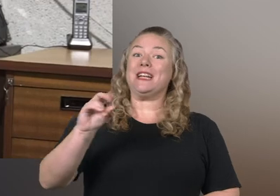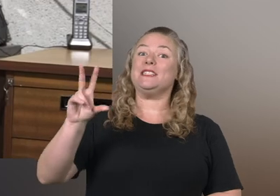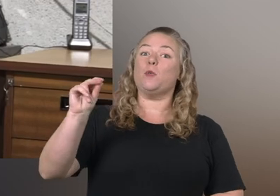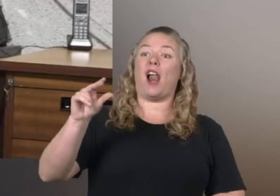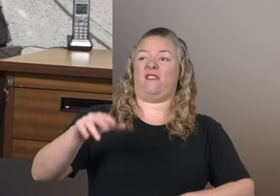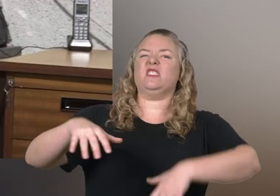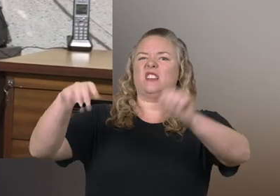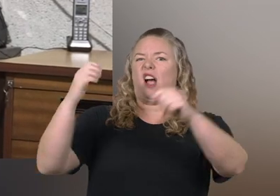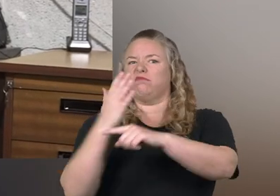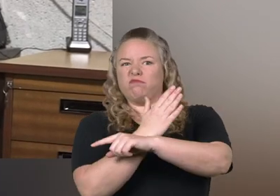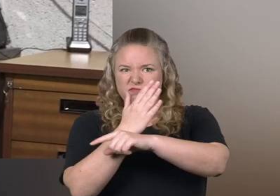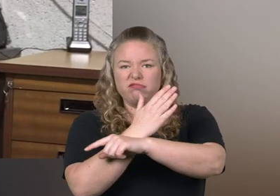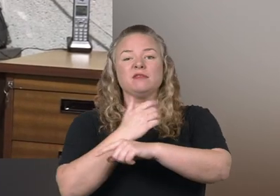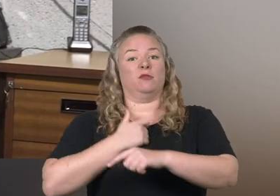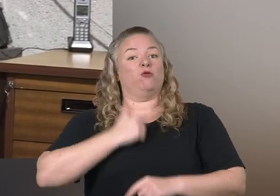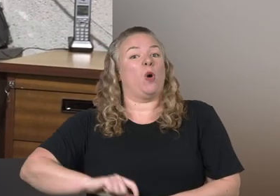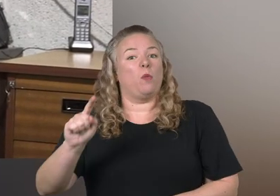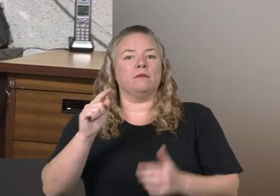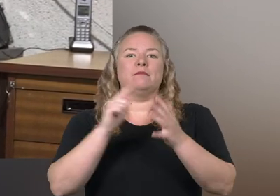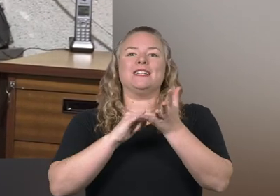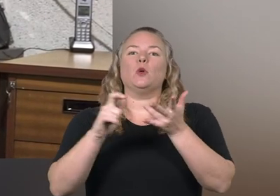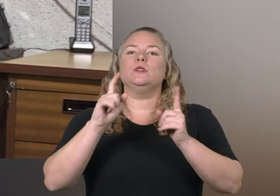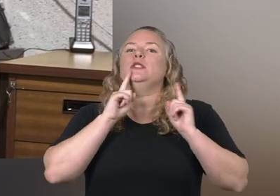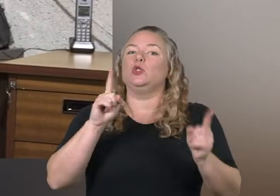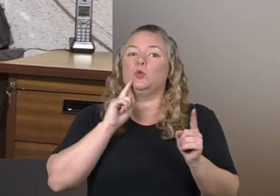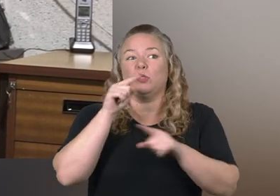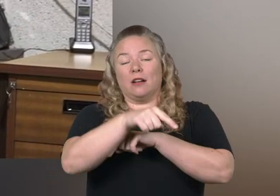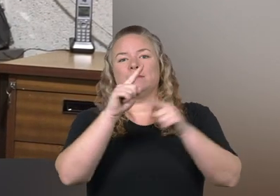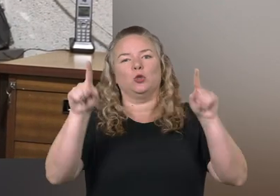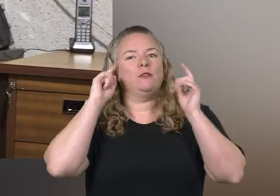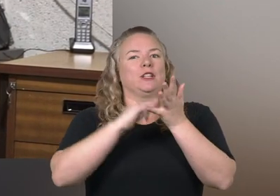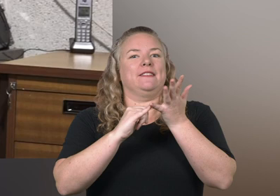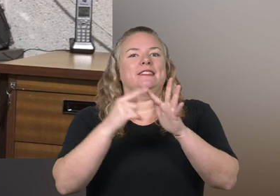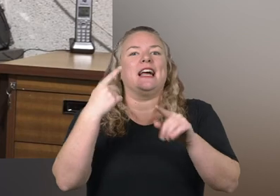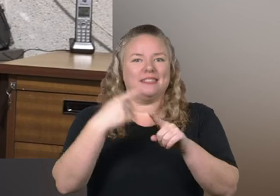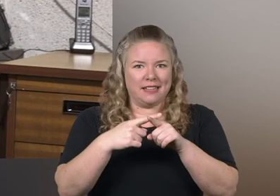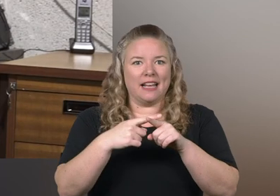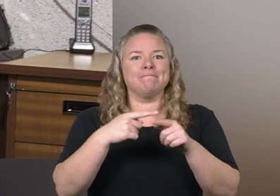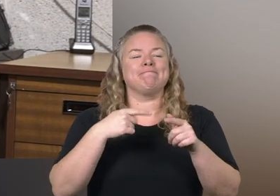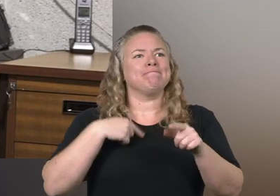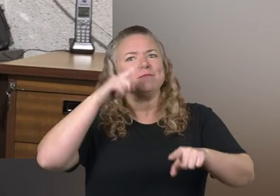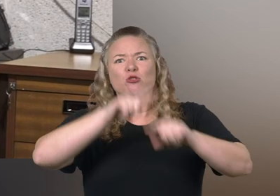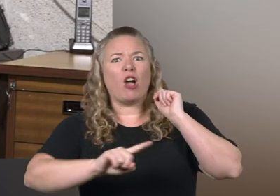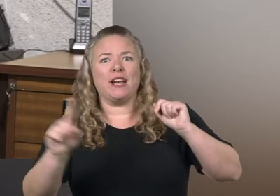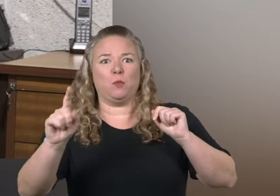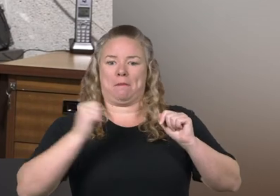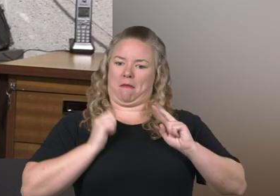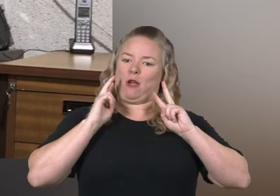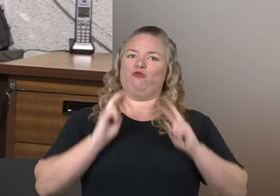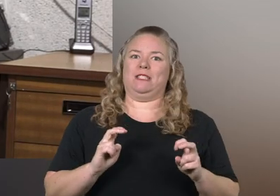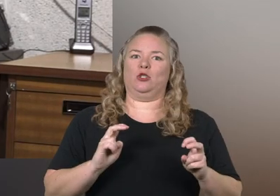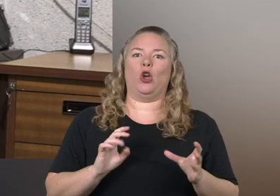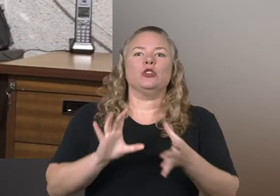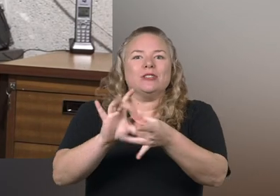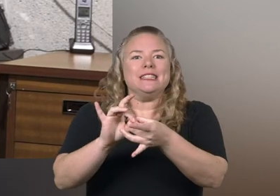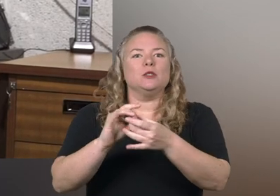At the start of 2012, I was what was called an associate tutor at the University of Sussex. And I was